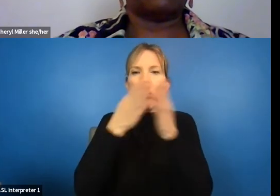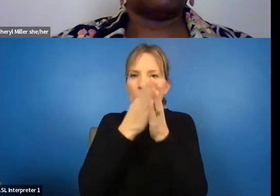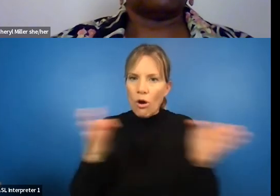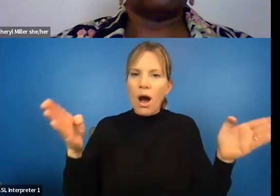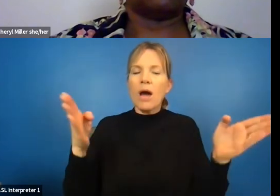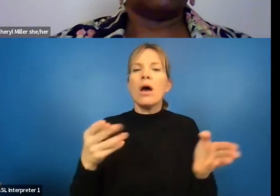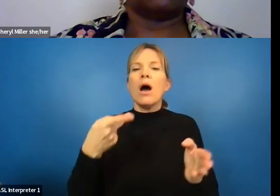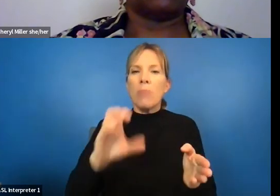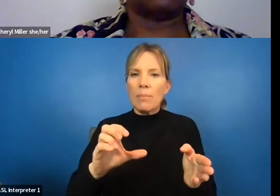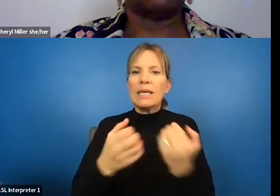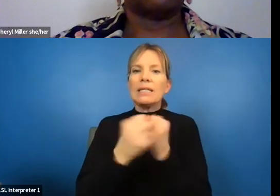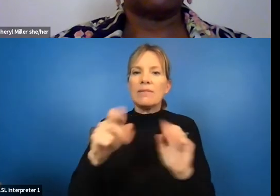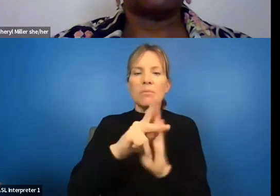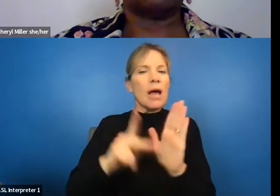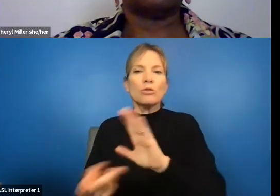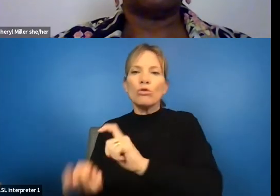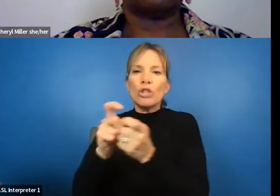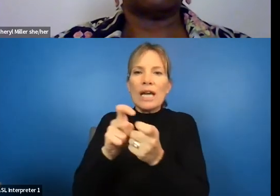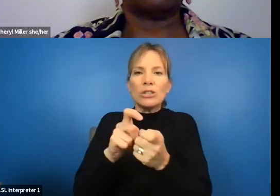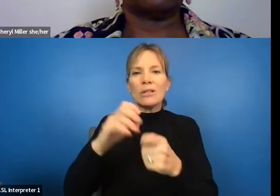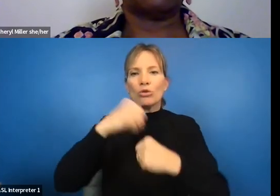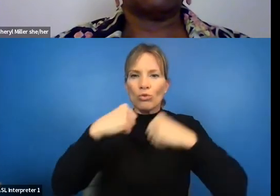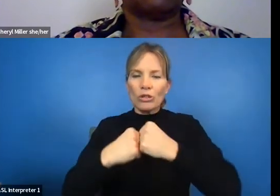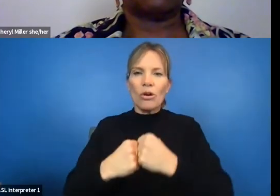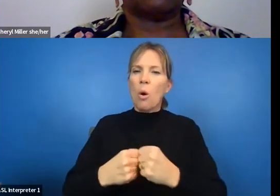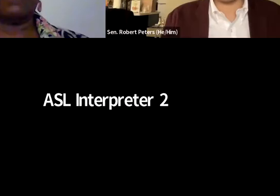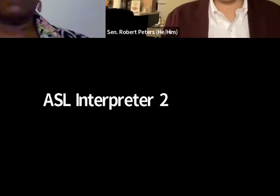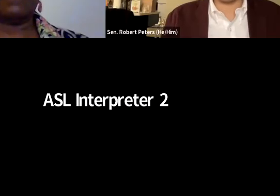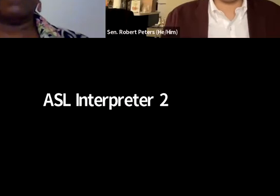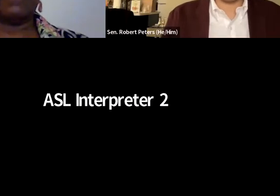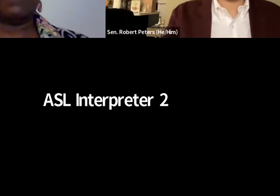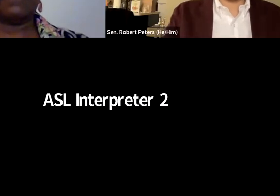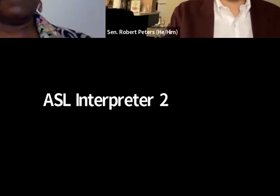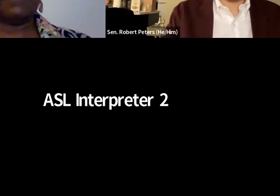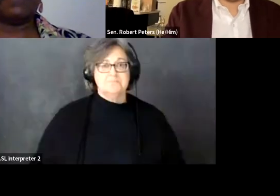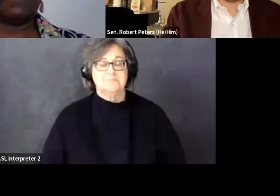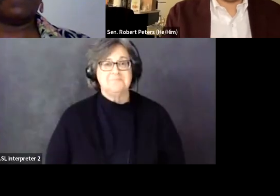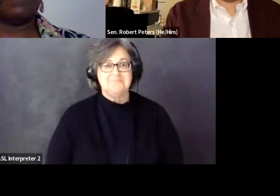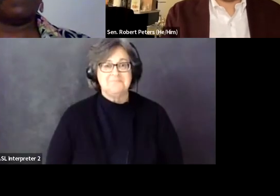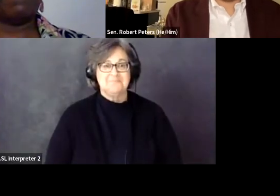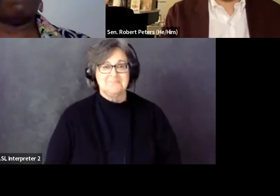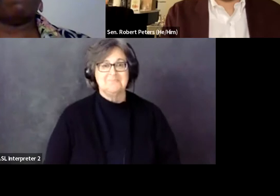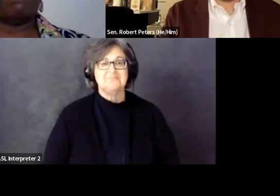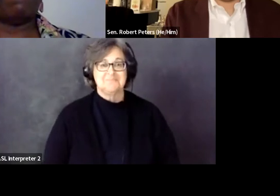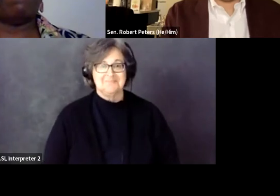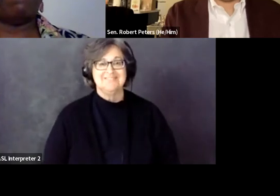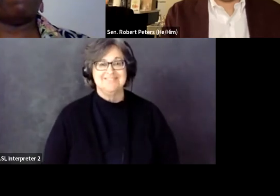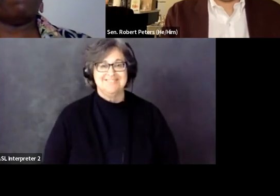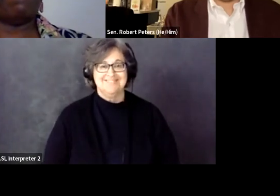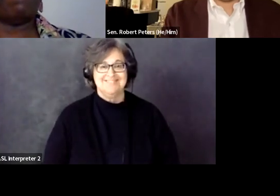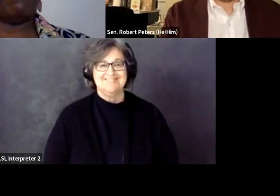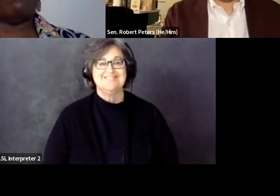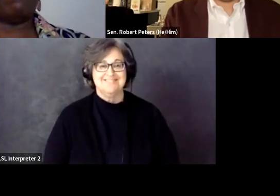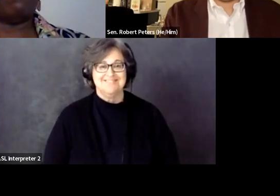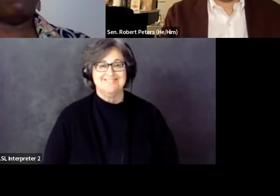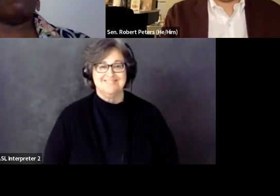policy and reframing this conversation about what it means to have safety in this world. Thank you, Senator Peters,